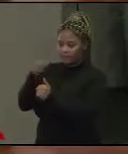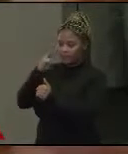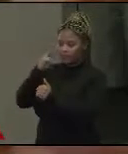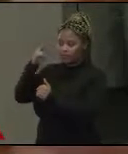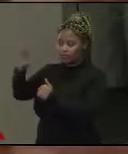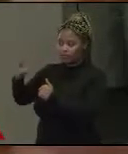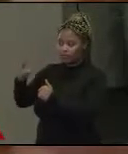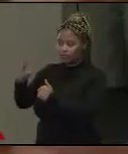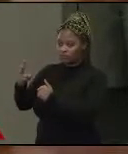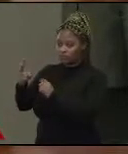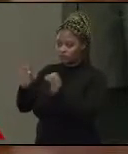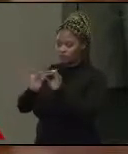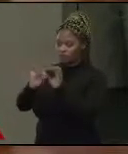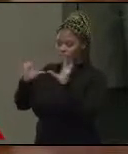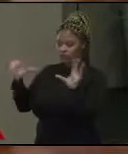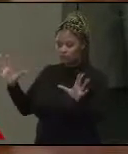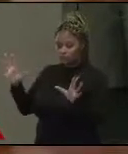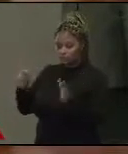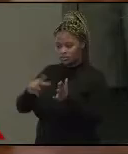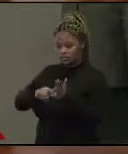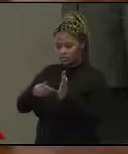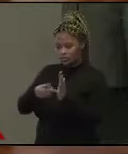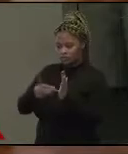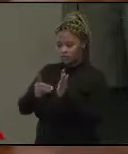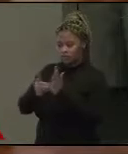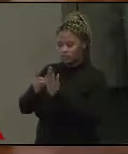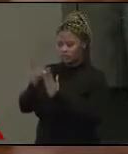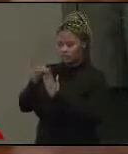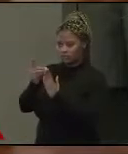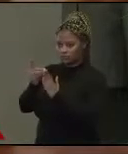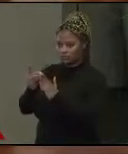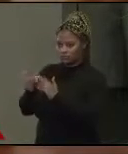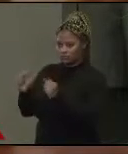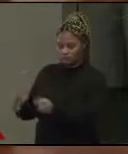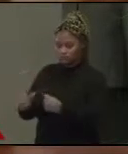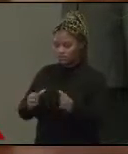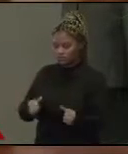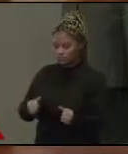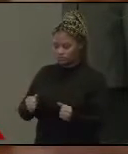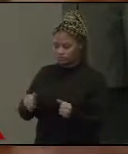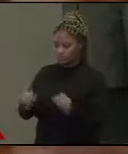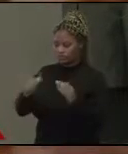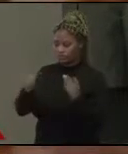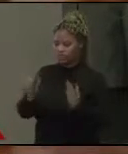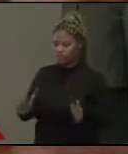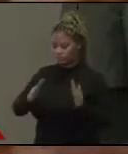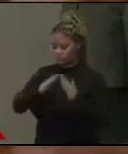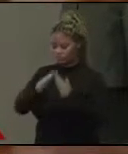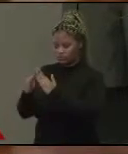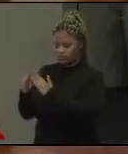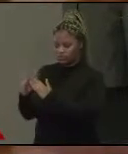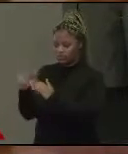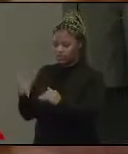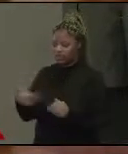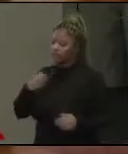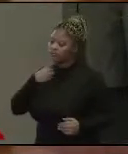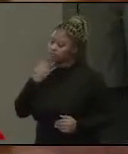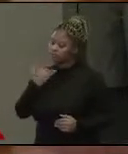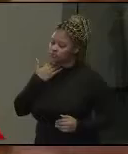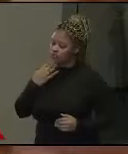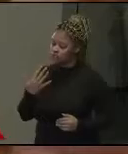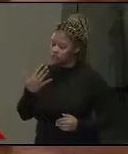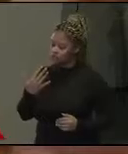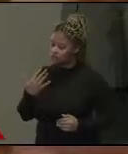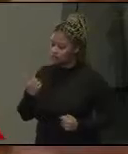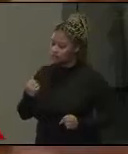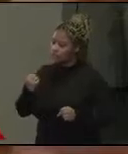clarity and planning of the development of sustainable integrated human settlements. This Indaba should be groundbreaking in